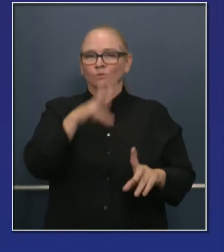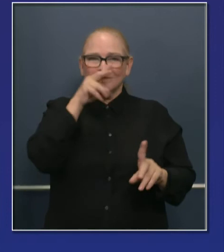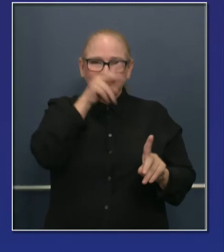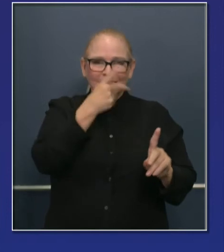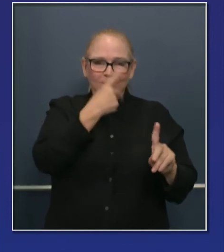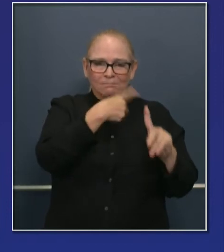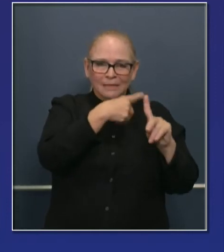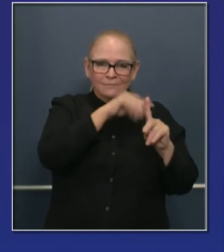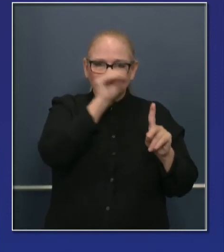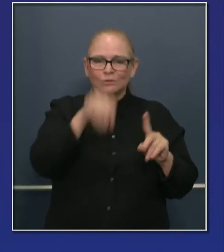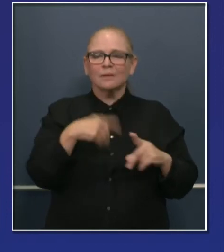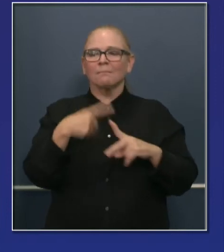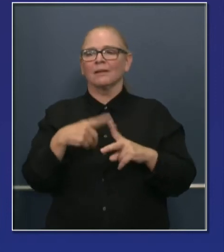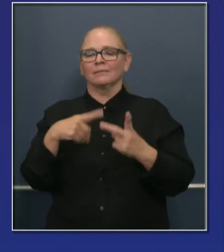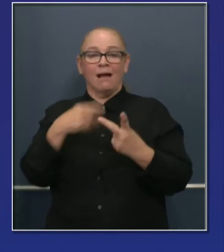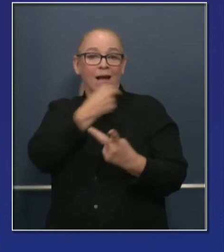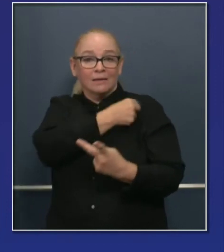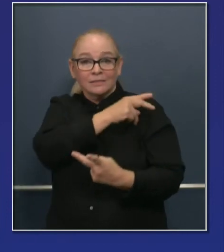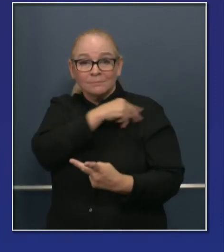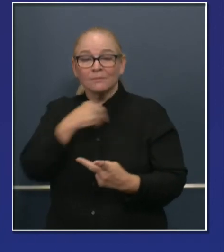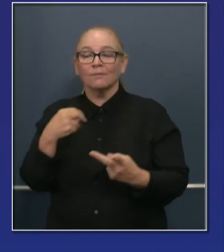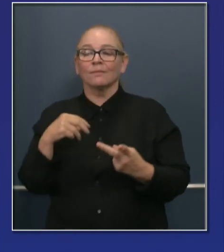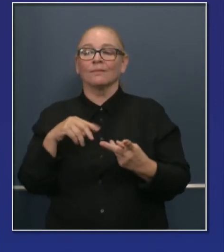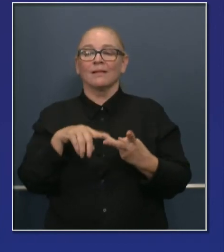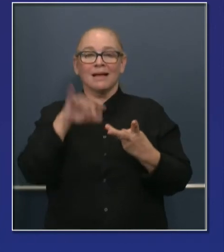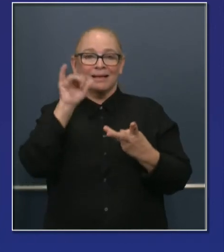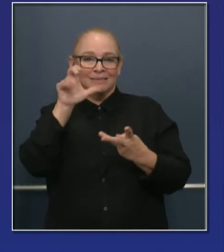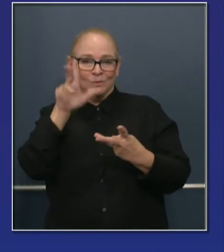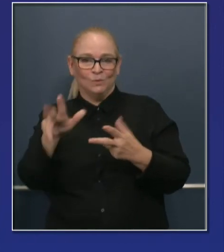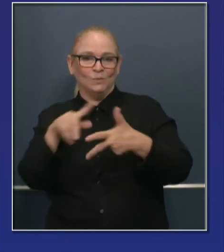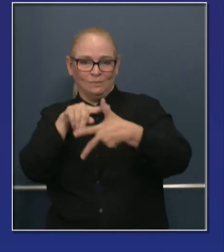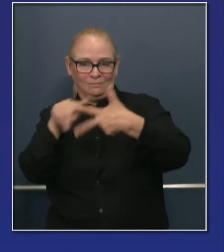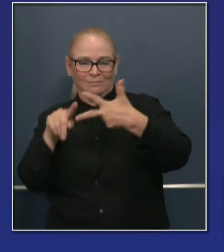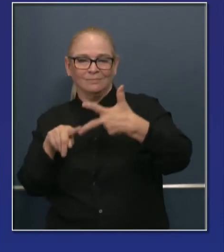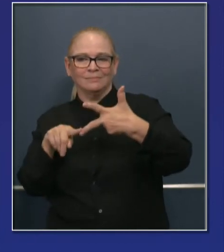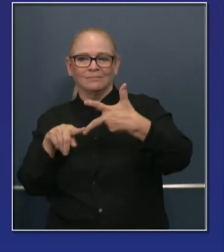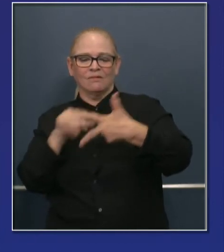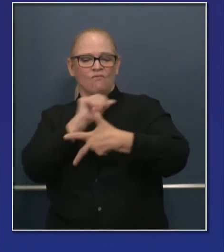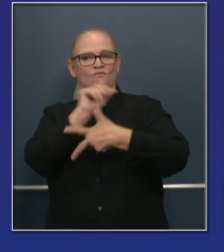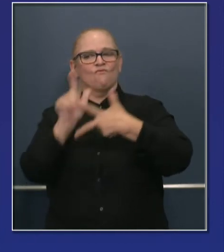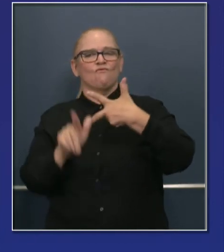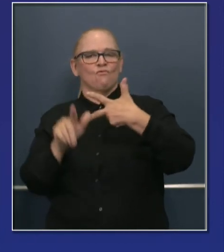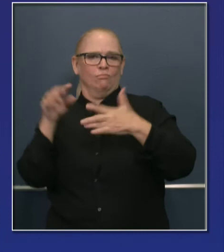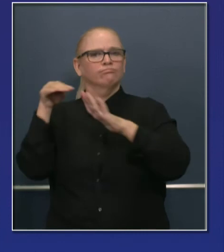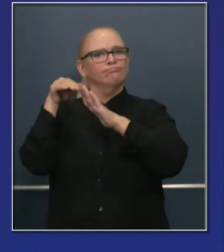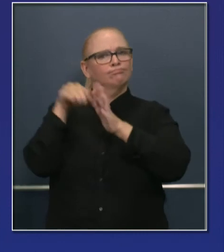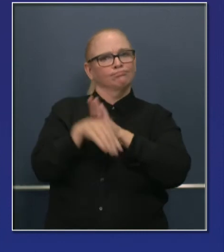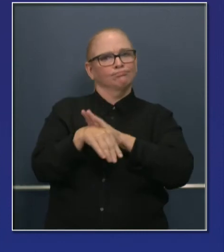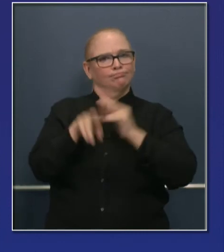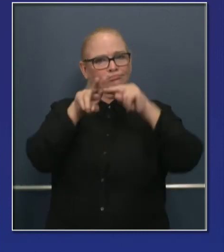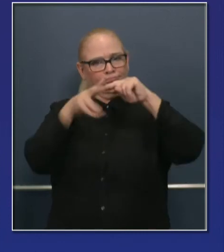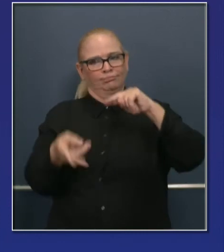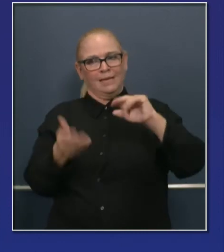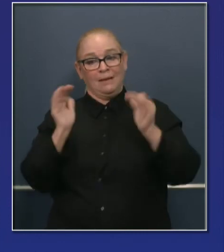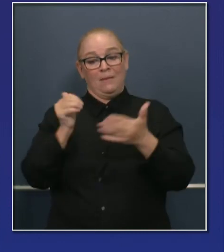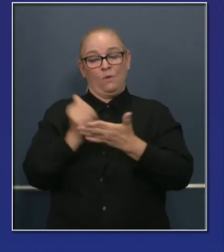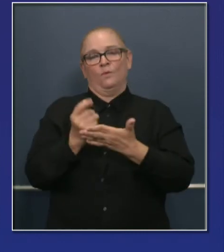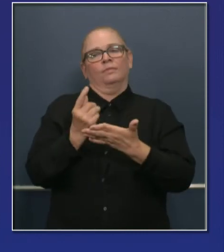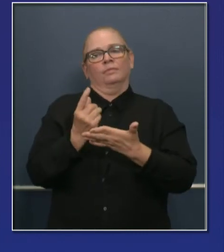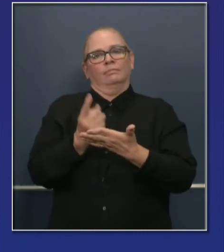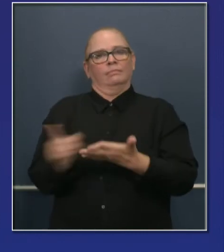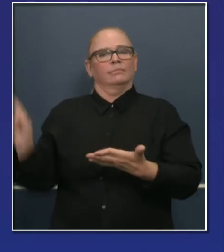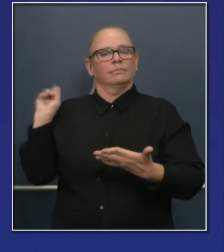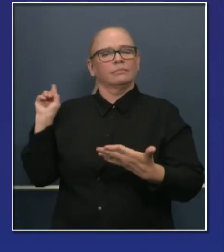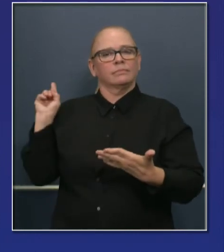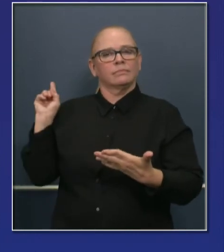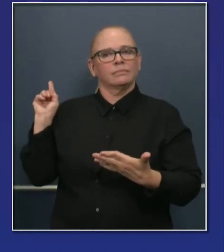hospitalizations, now ICUs, is showing a decrease from where we were over a week ago. Encouraging signs, but